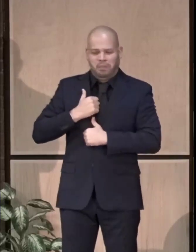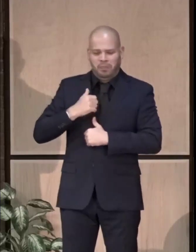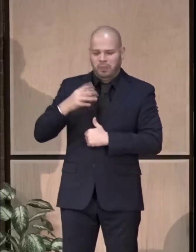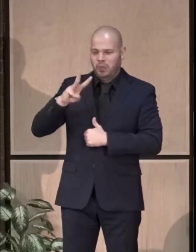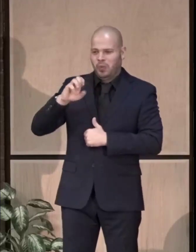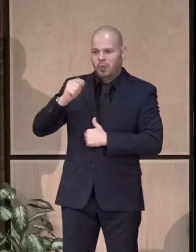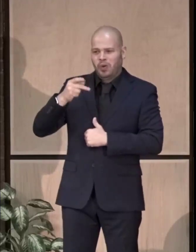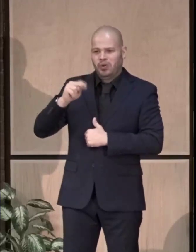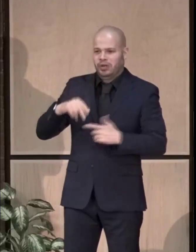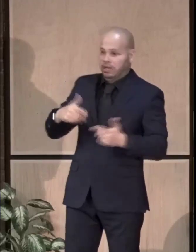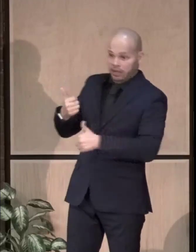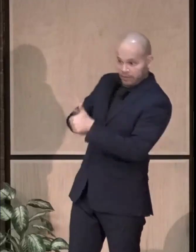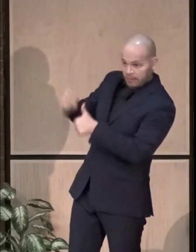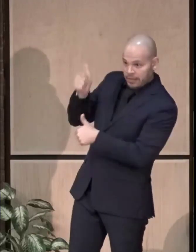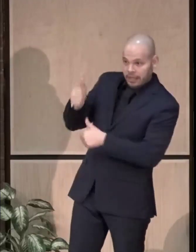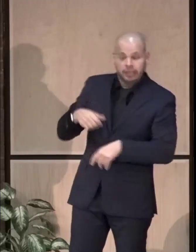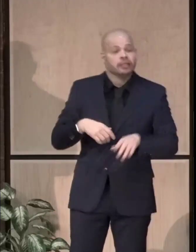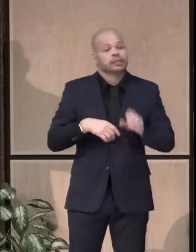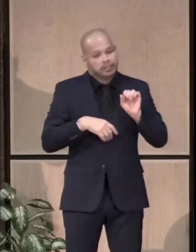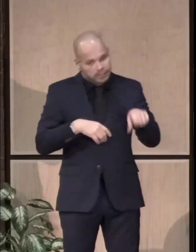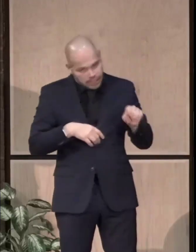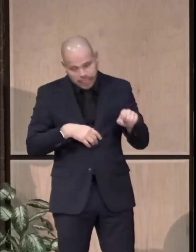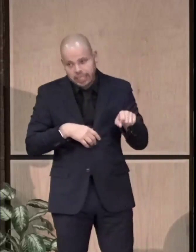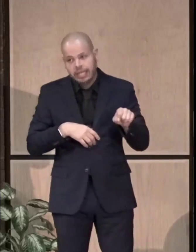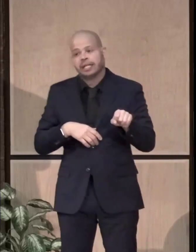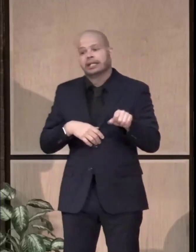Yes. Okay. So,